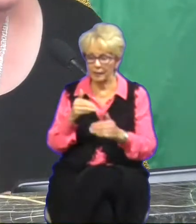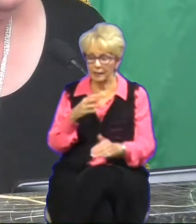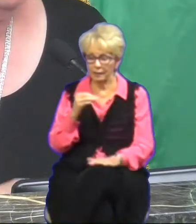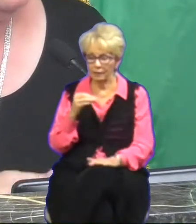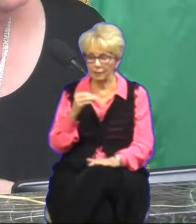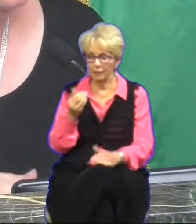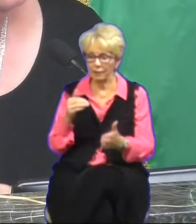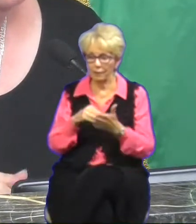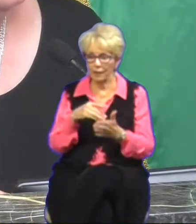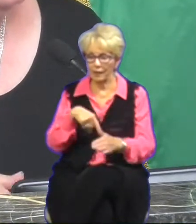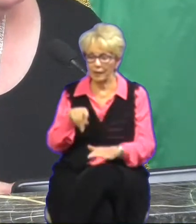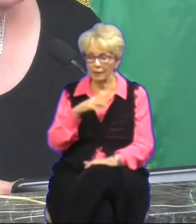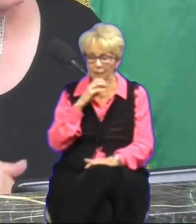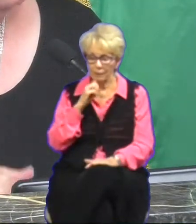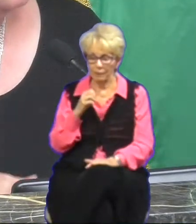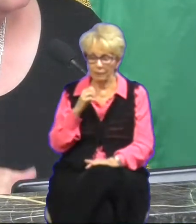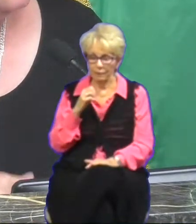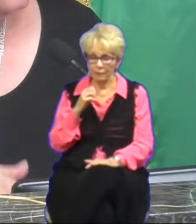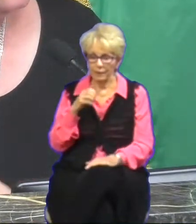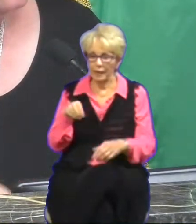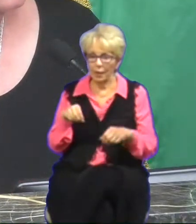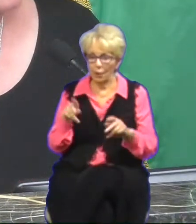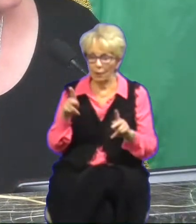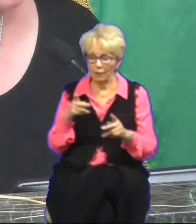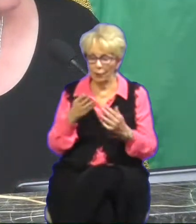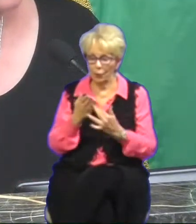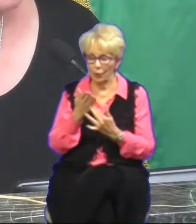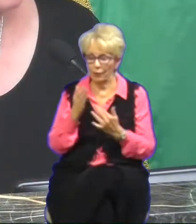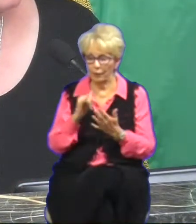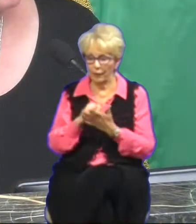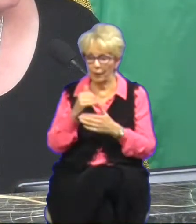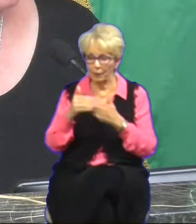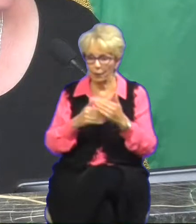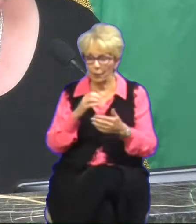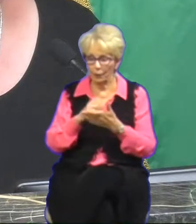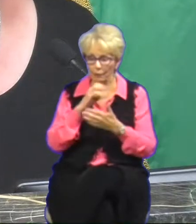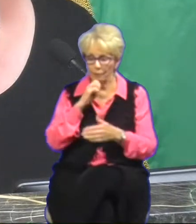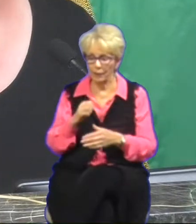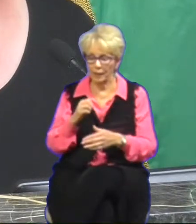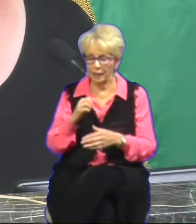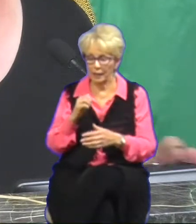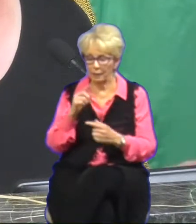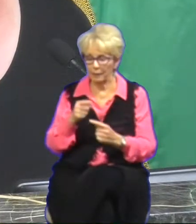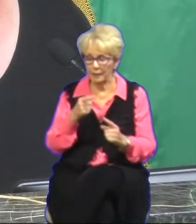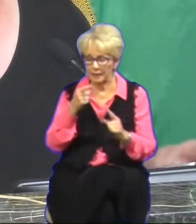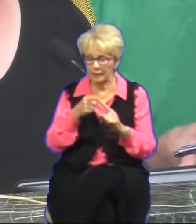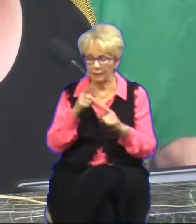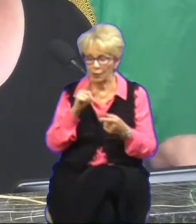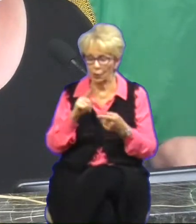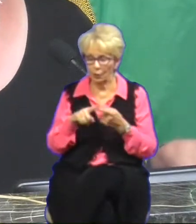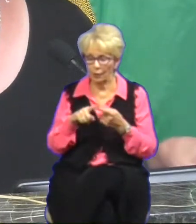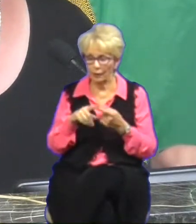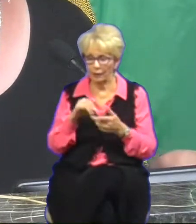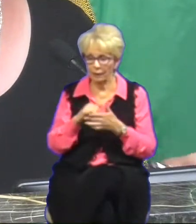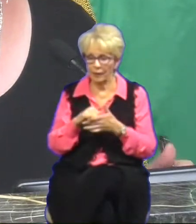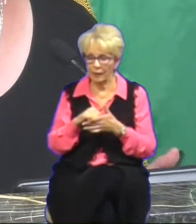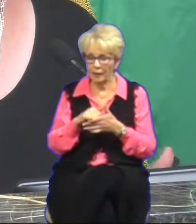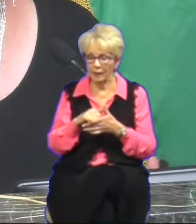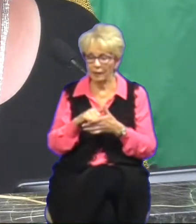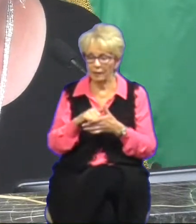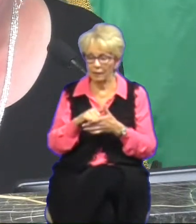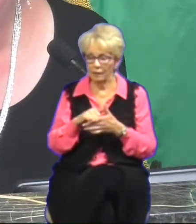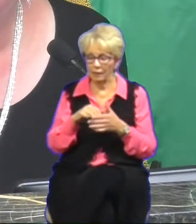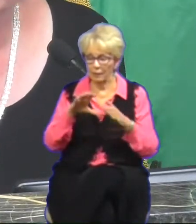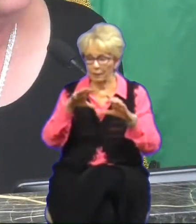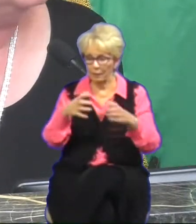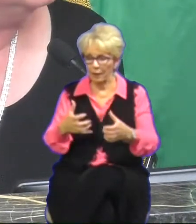And again, there will be opportunities throughout this process that will be specific to the elected bodies that